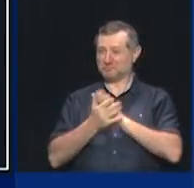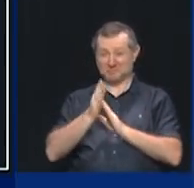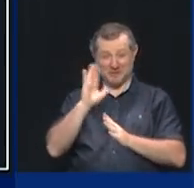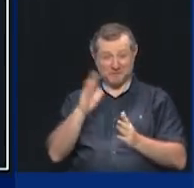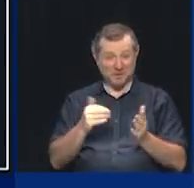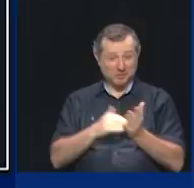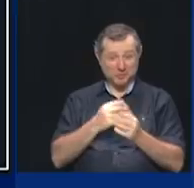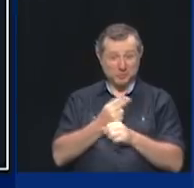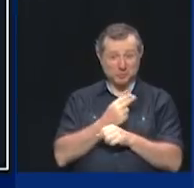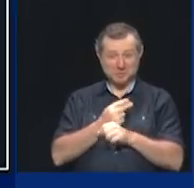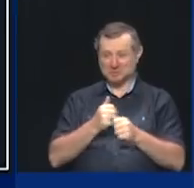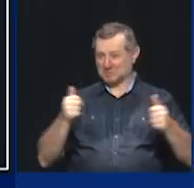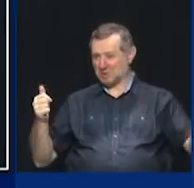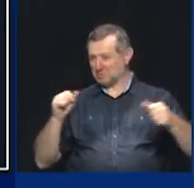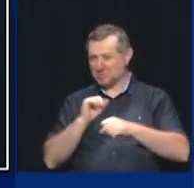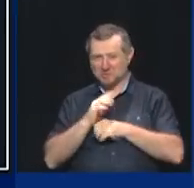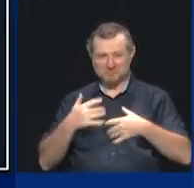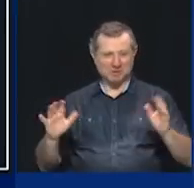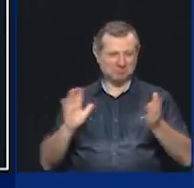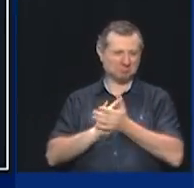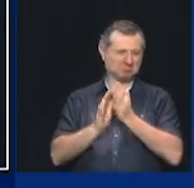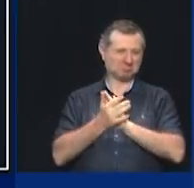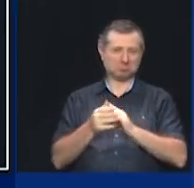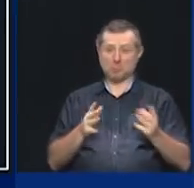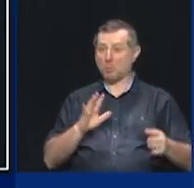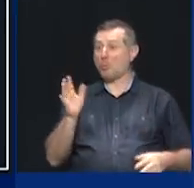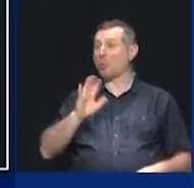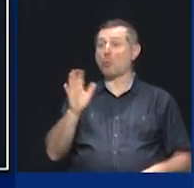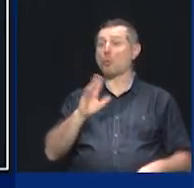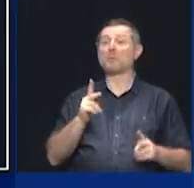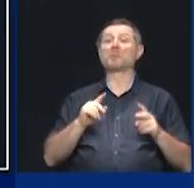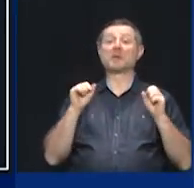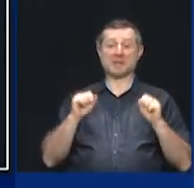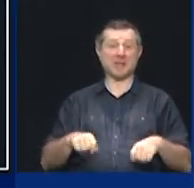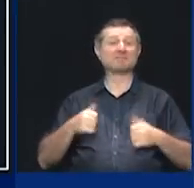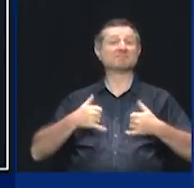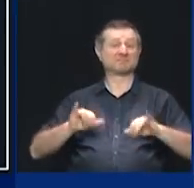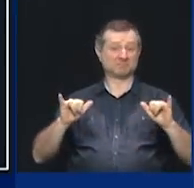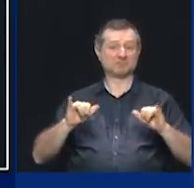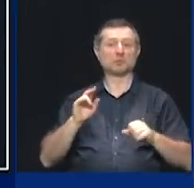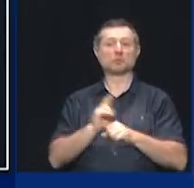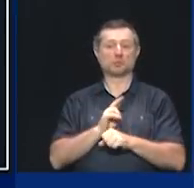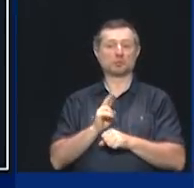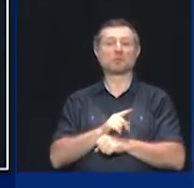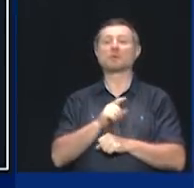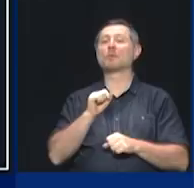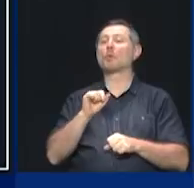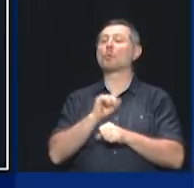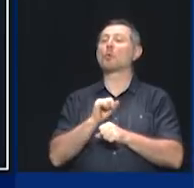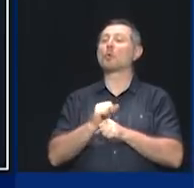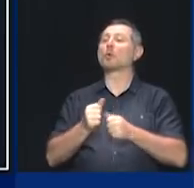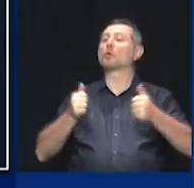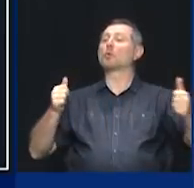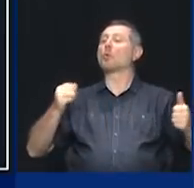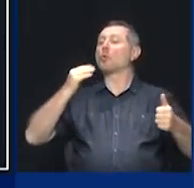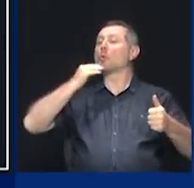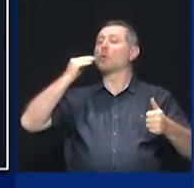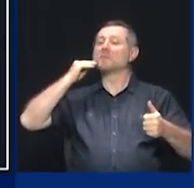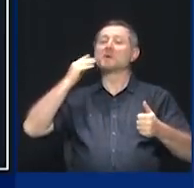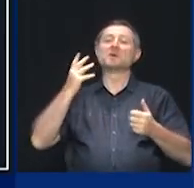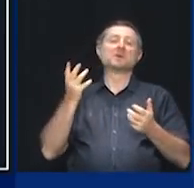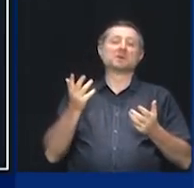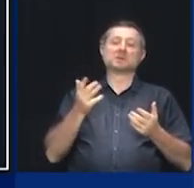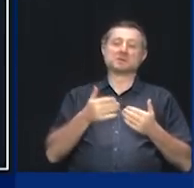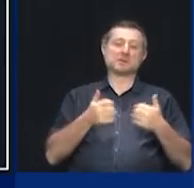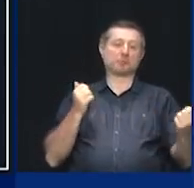box. People have options. They spent a year working from home, working from other places. Okay,